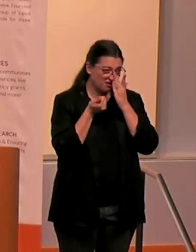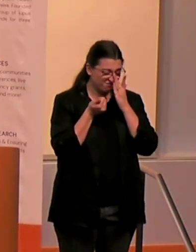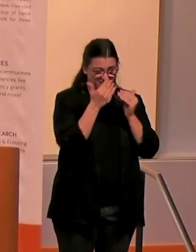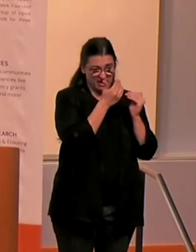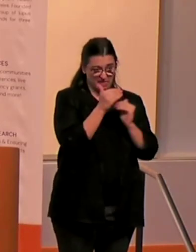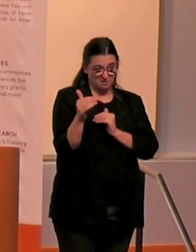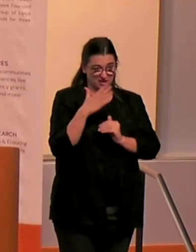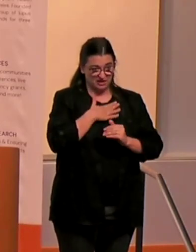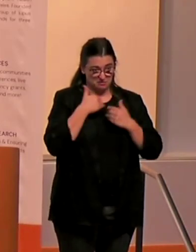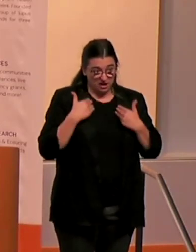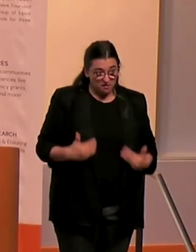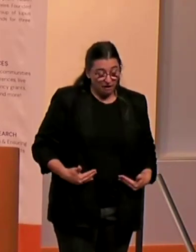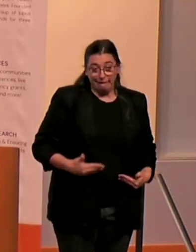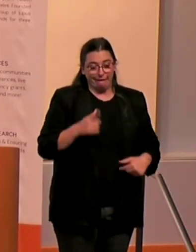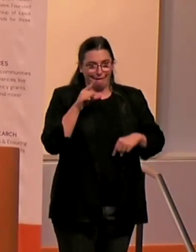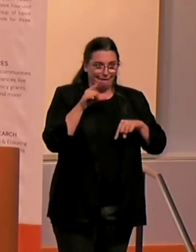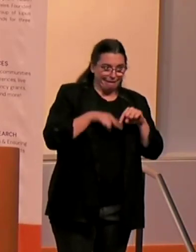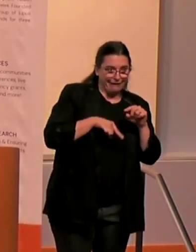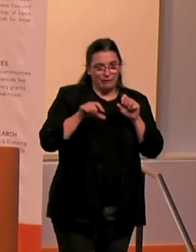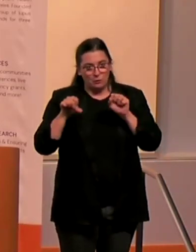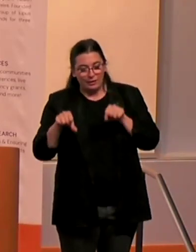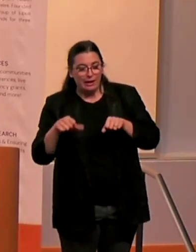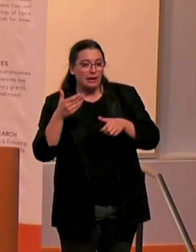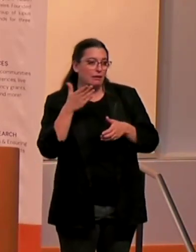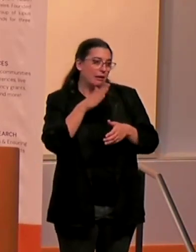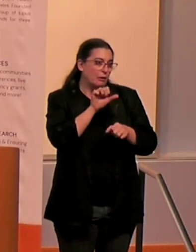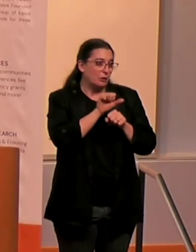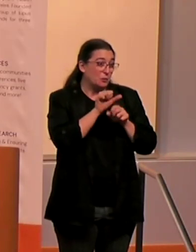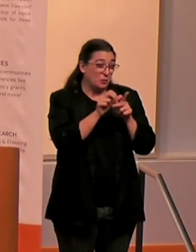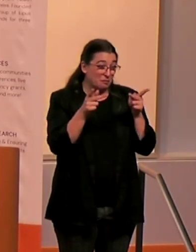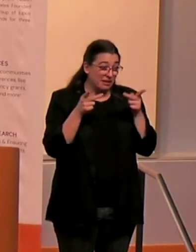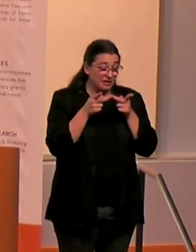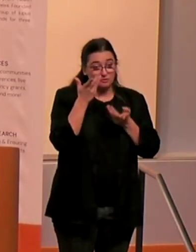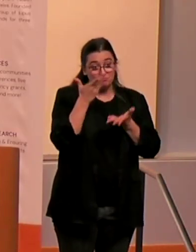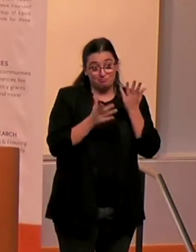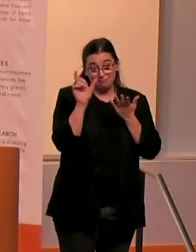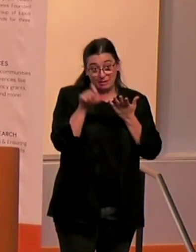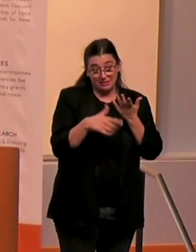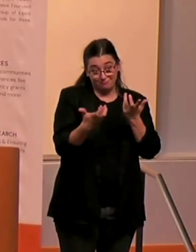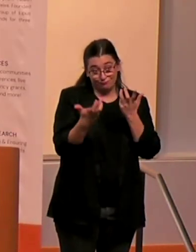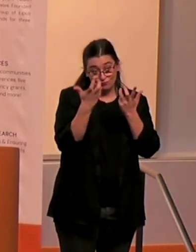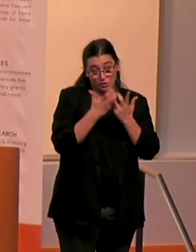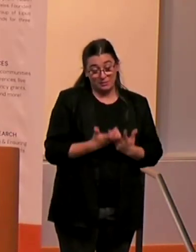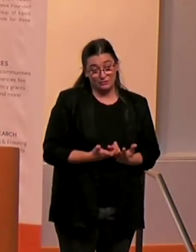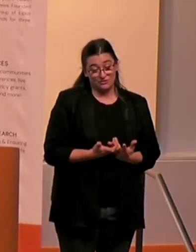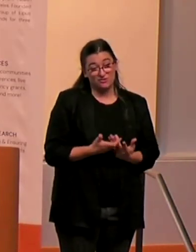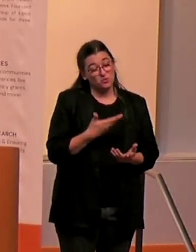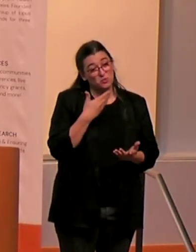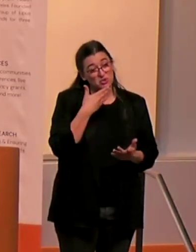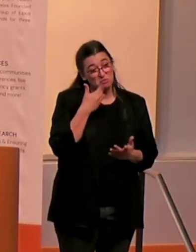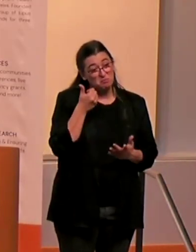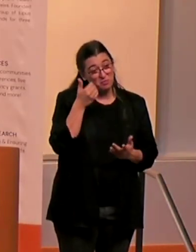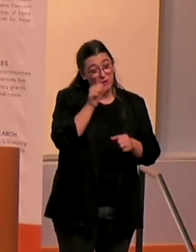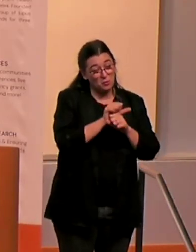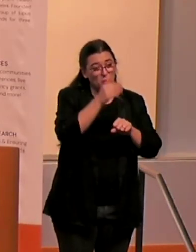limitations, right, that you might need in your workplace. So it's better for them to know